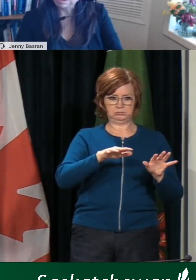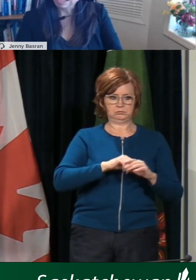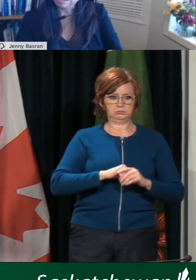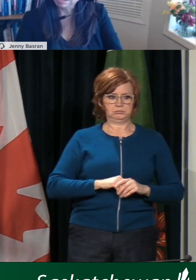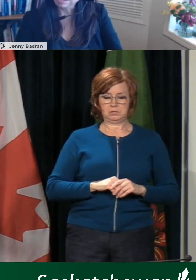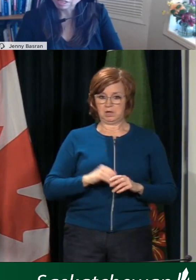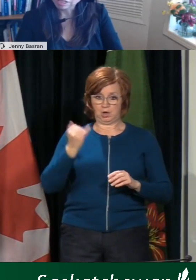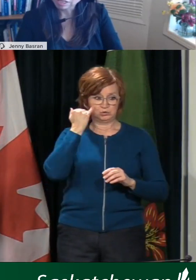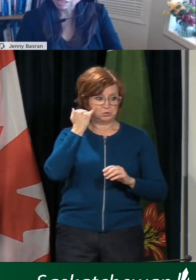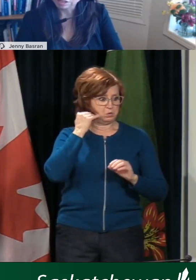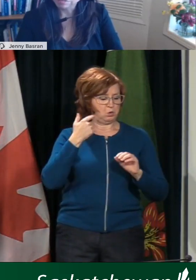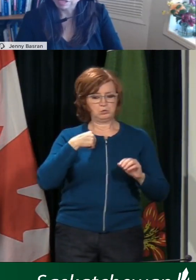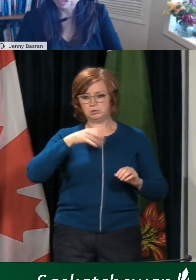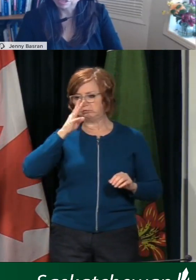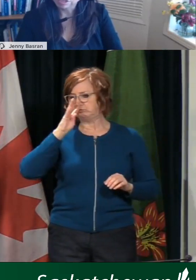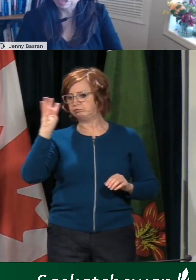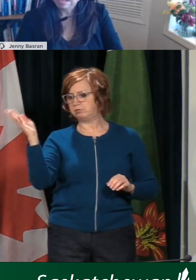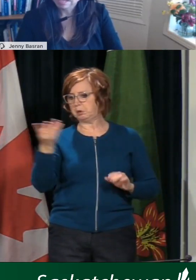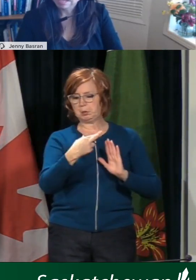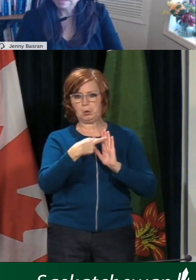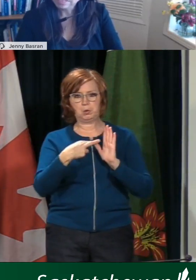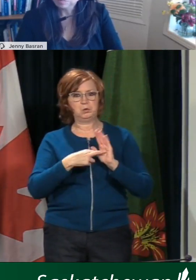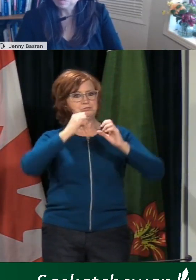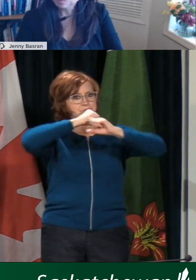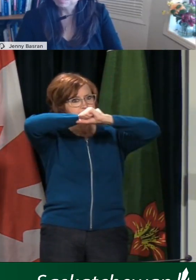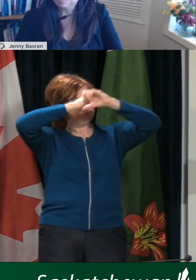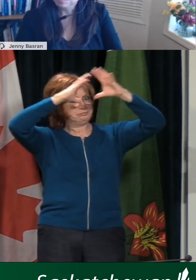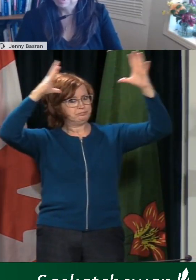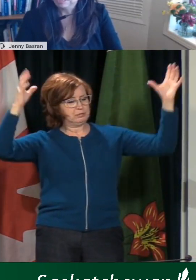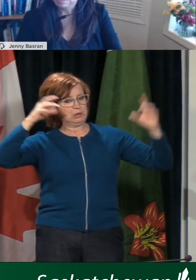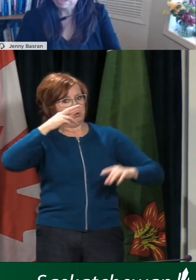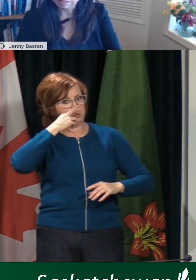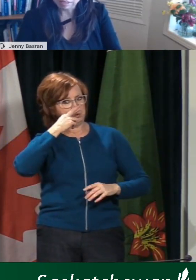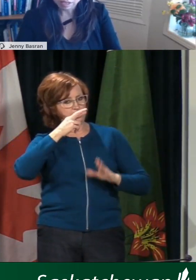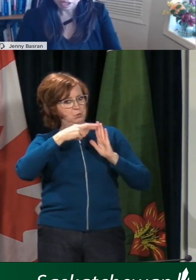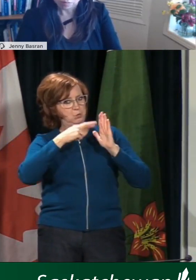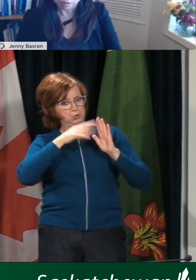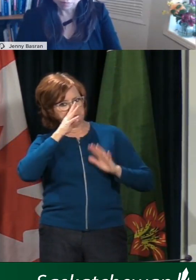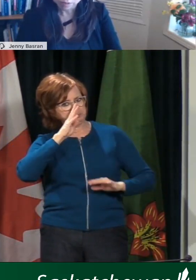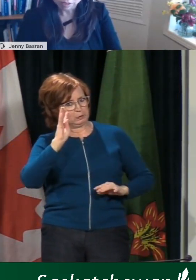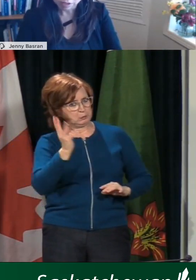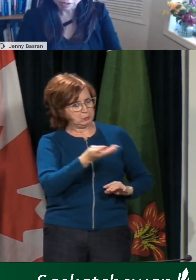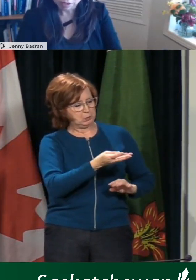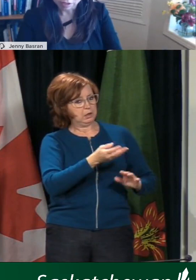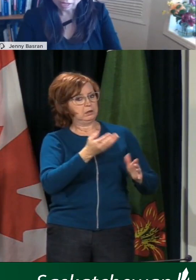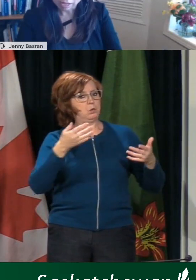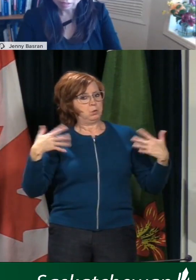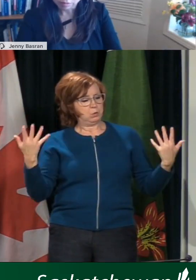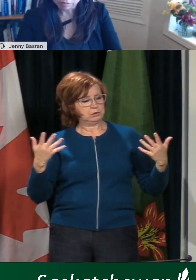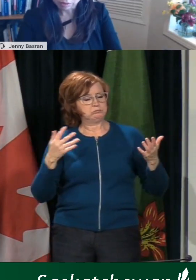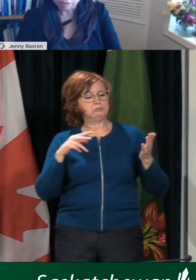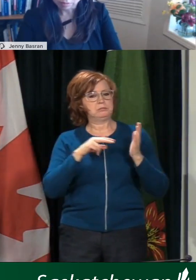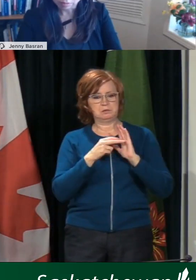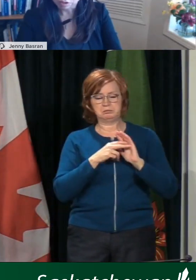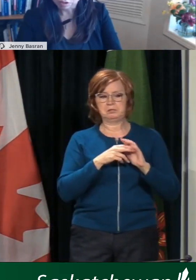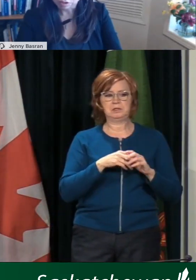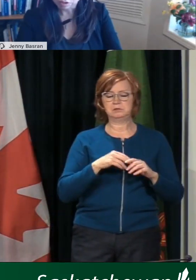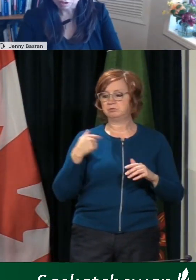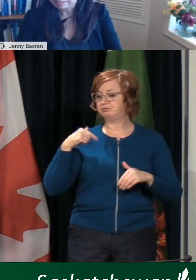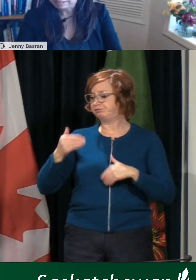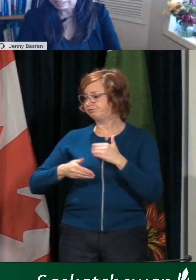haven't undertaken any interventions. And this number was important for us because when we were starting to plan, there was no